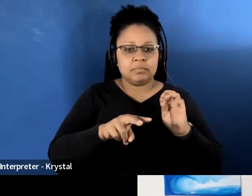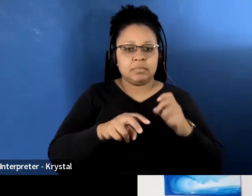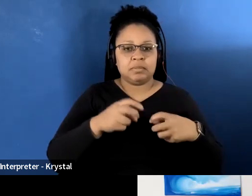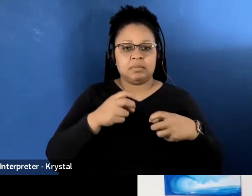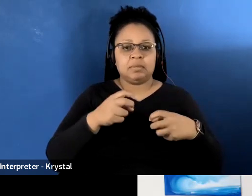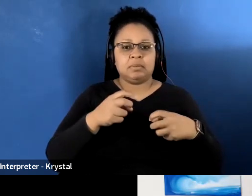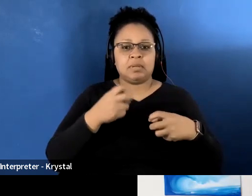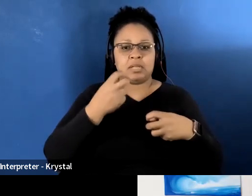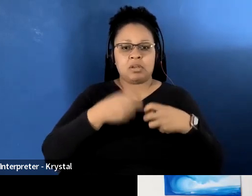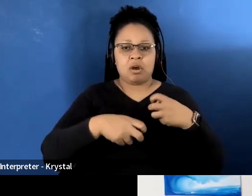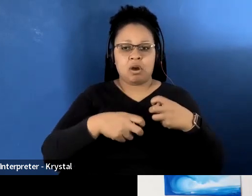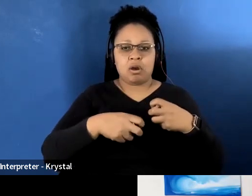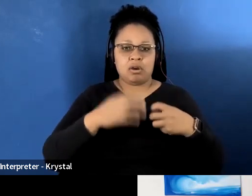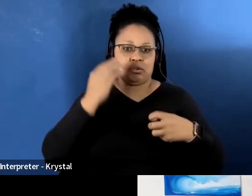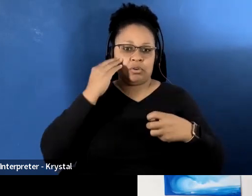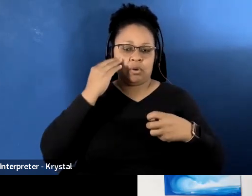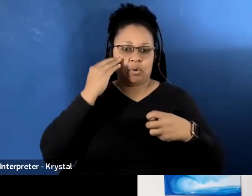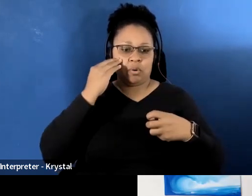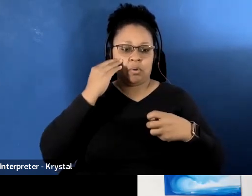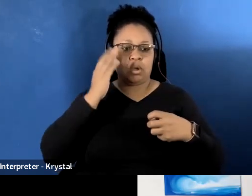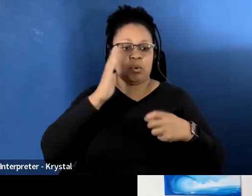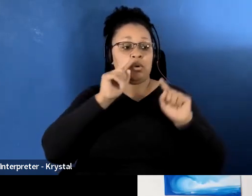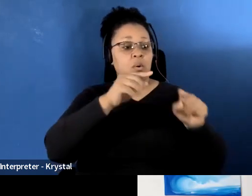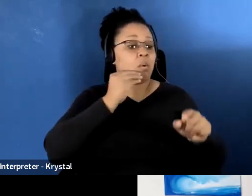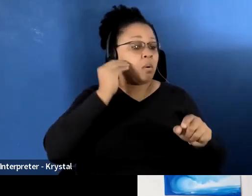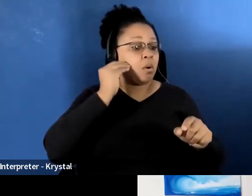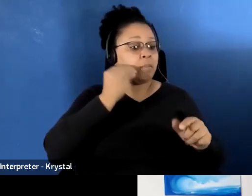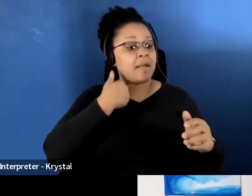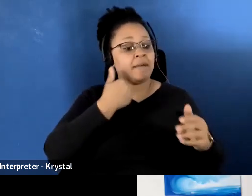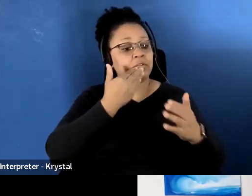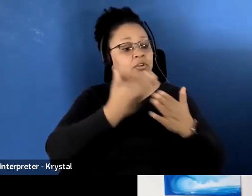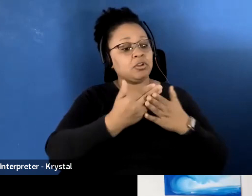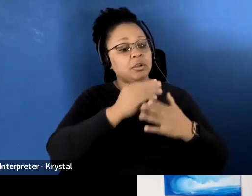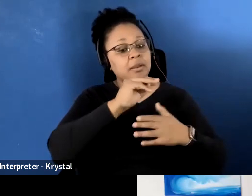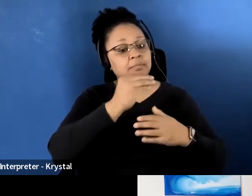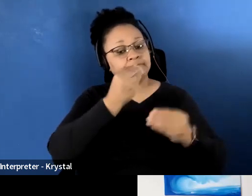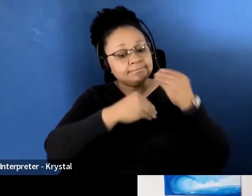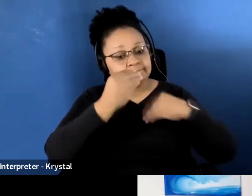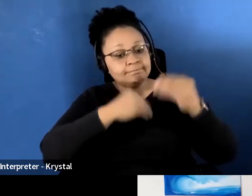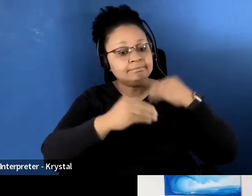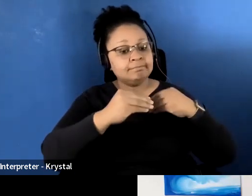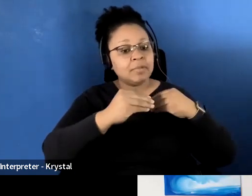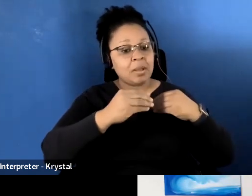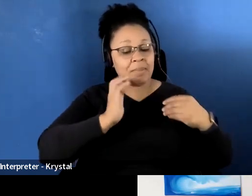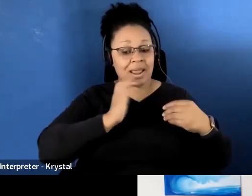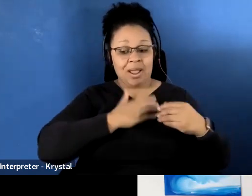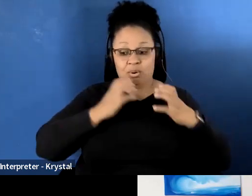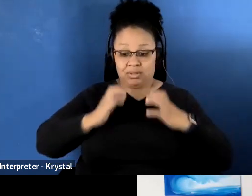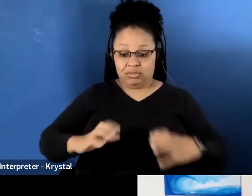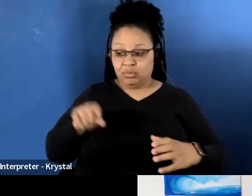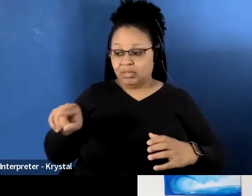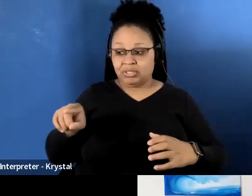heart to know that they're going to go home and have a good meal, and most of our clients, even my consumers, are in that